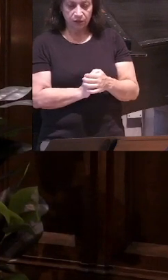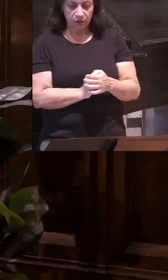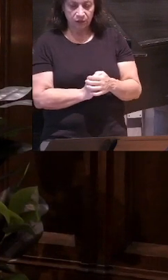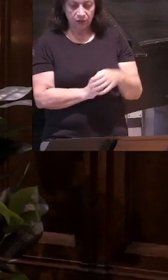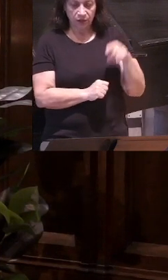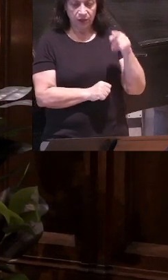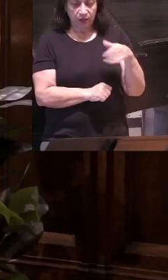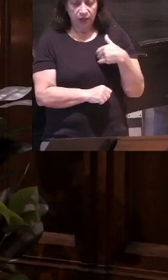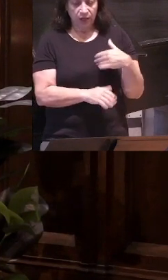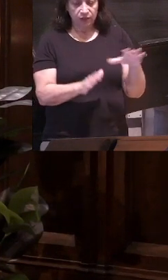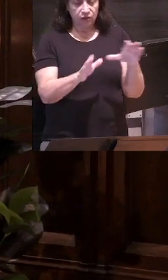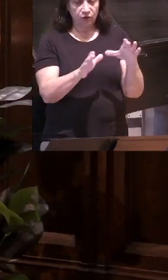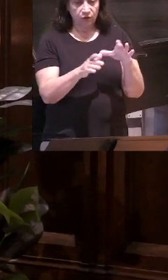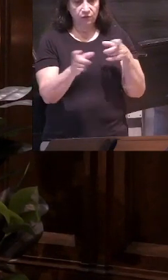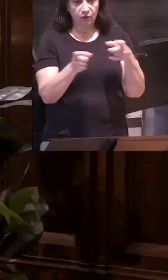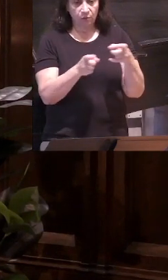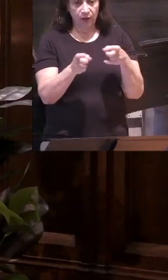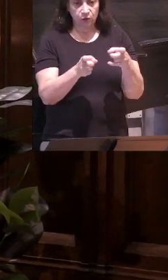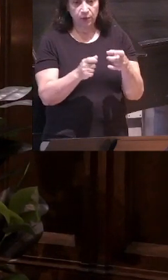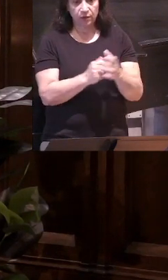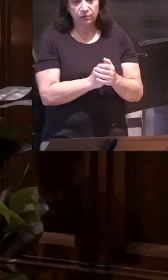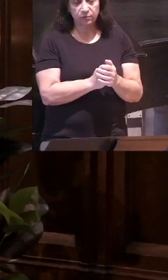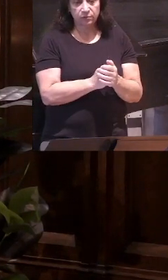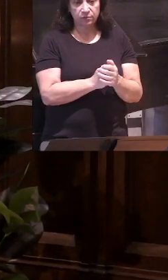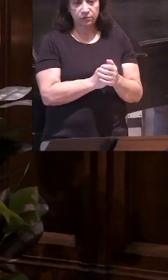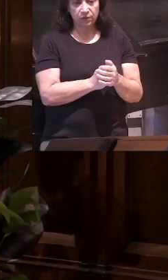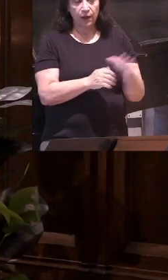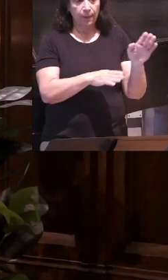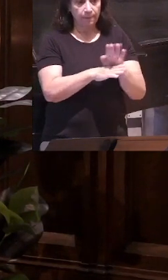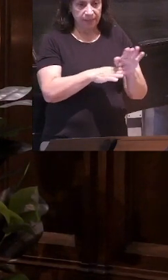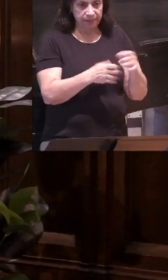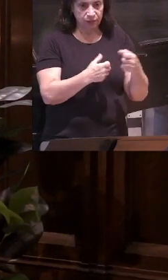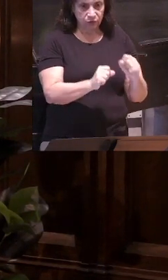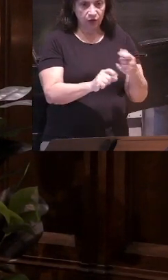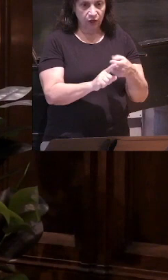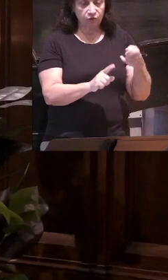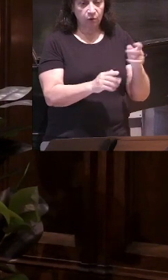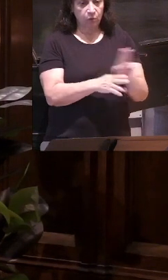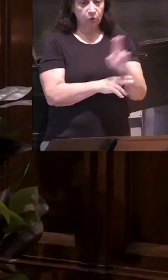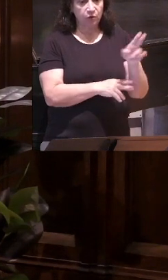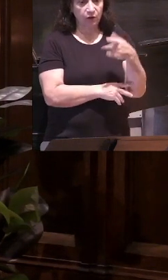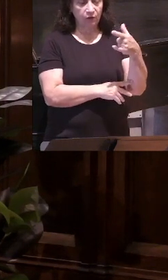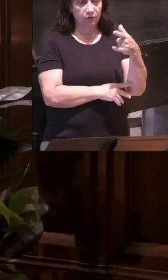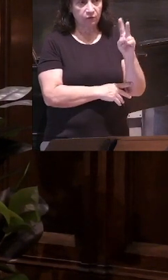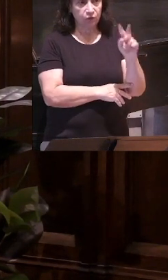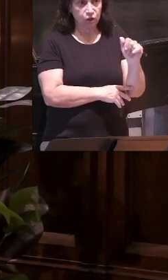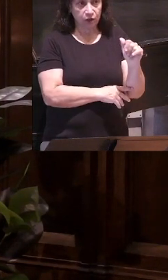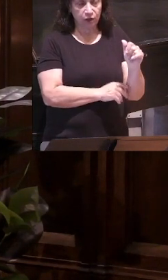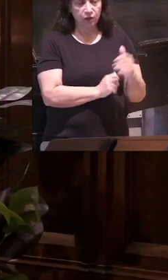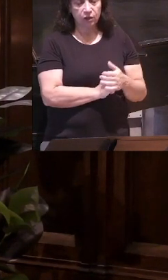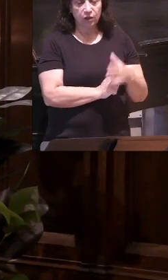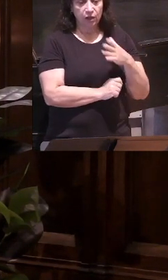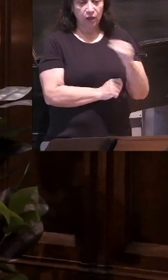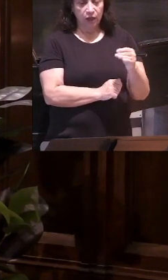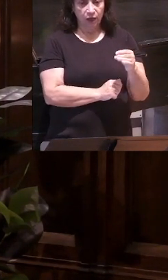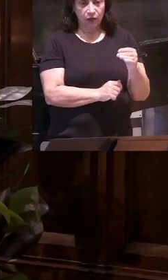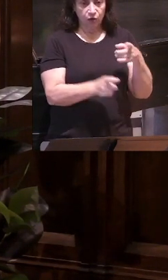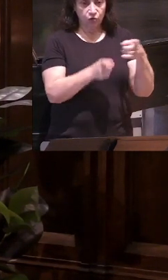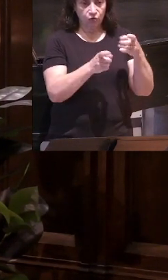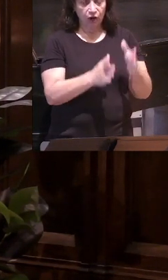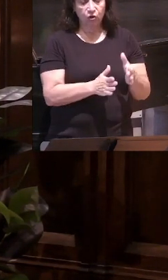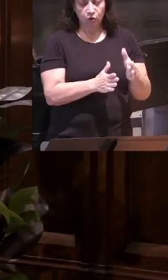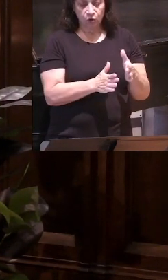a Certificate of Management, Business Strategy from the University of Virginia, and a